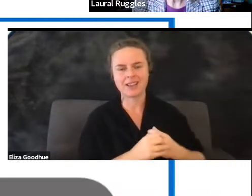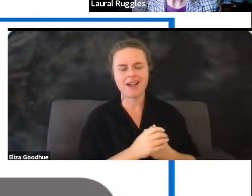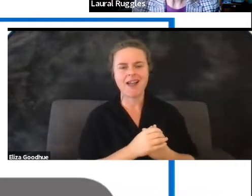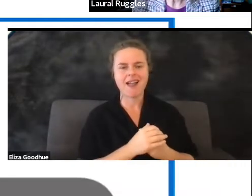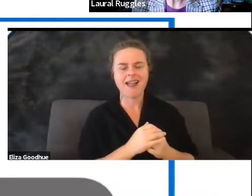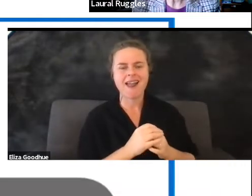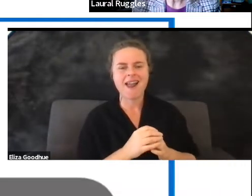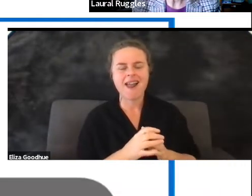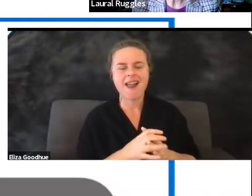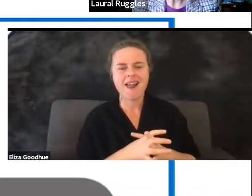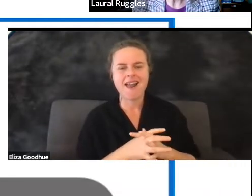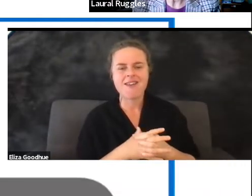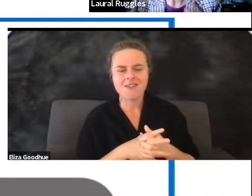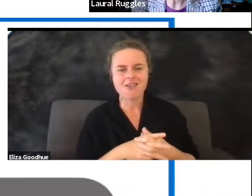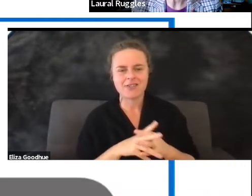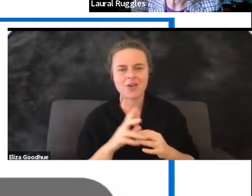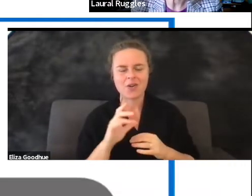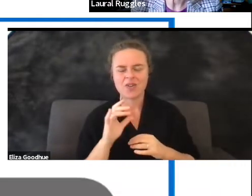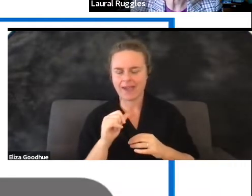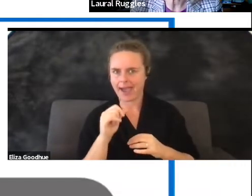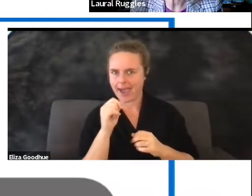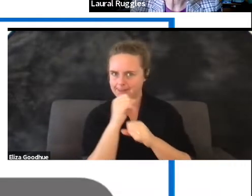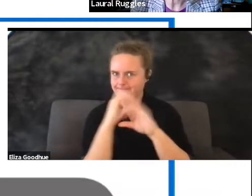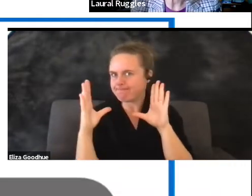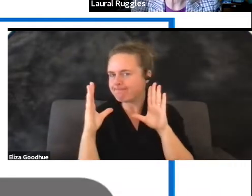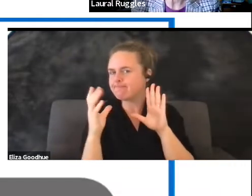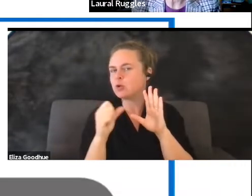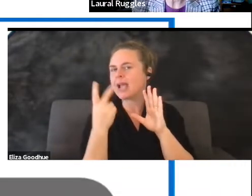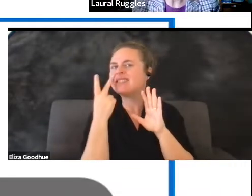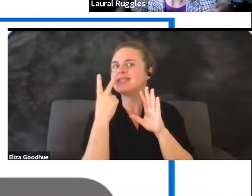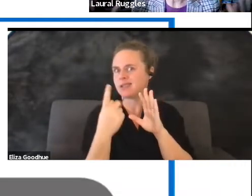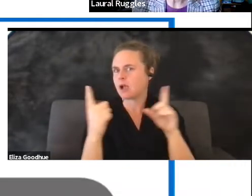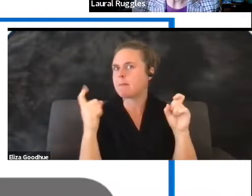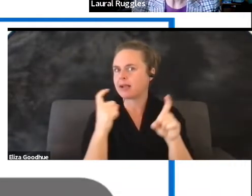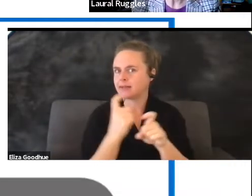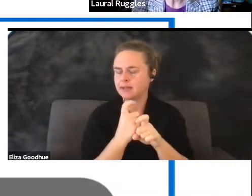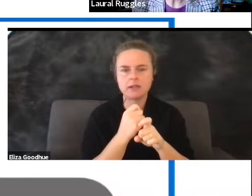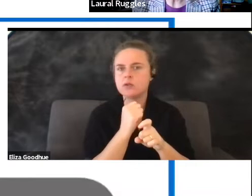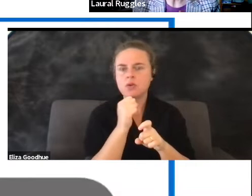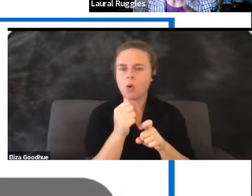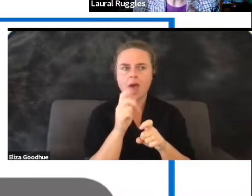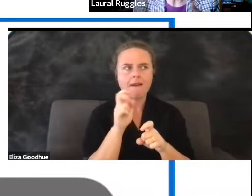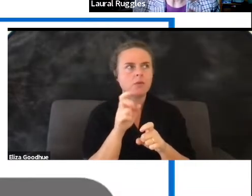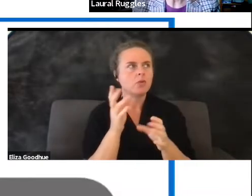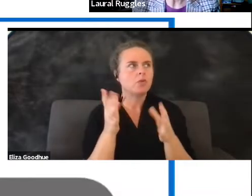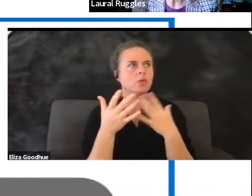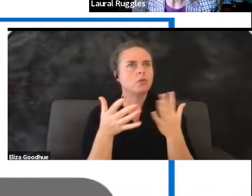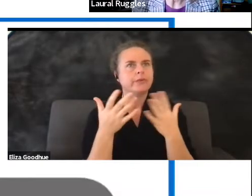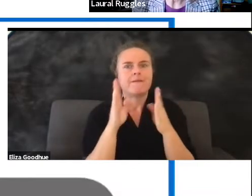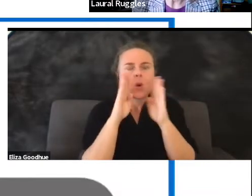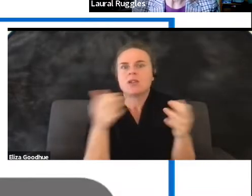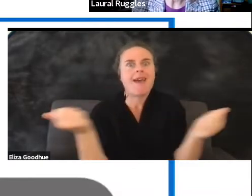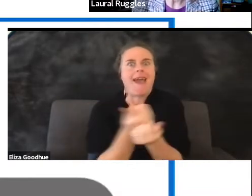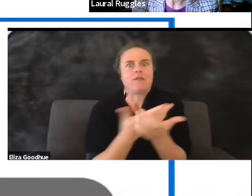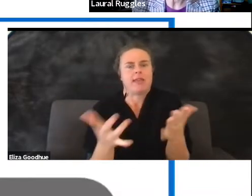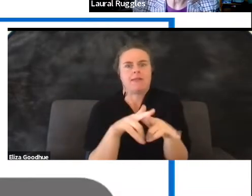it allows you to realize you don't have to focus on everything at once. When you're forming your group, maybe it's more important